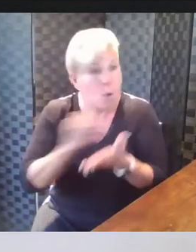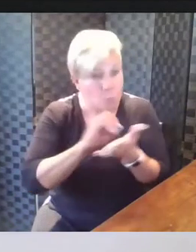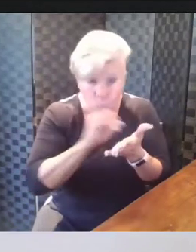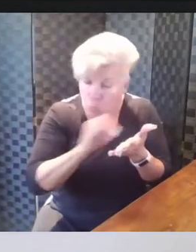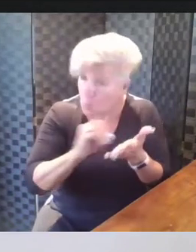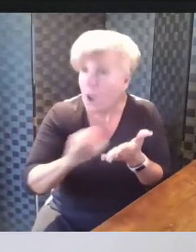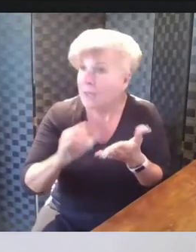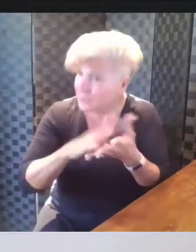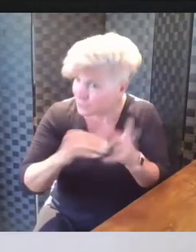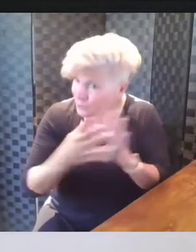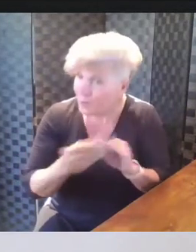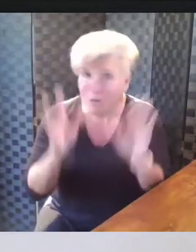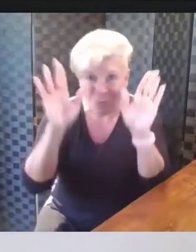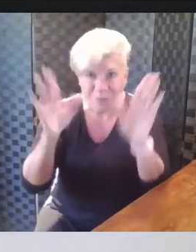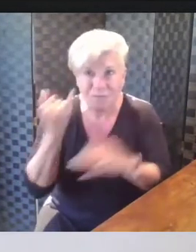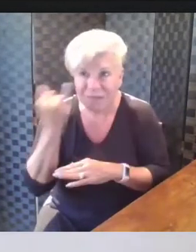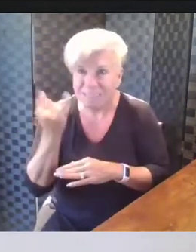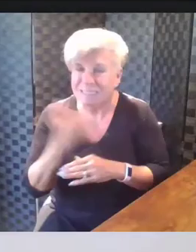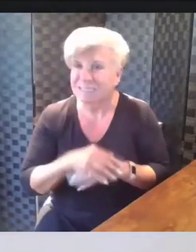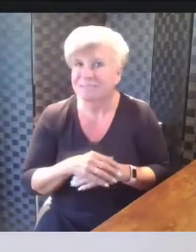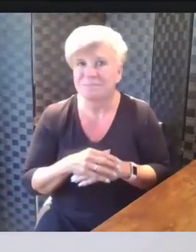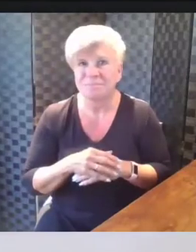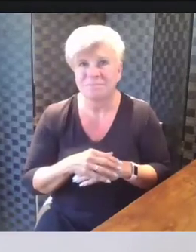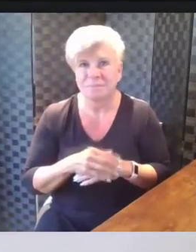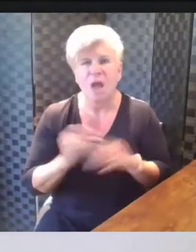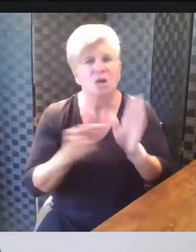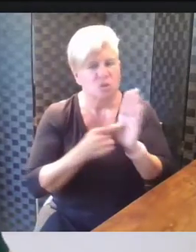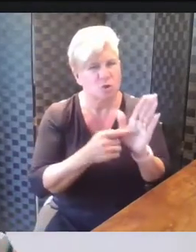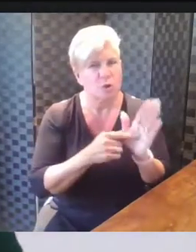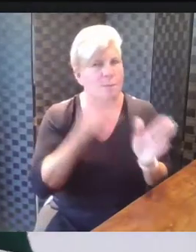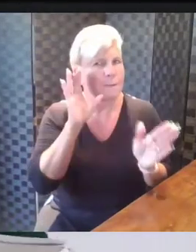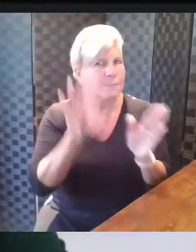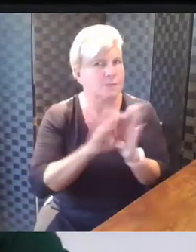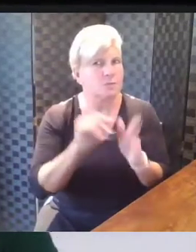your journal is a great way to start your day. I'll show you this tomorrow, okay?